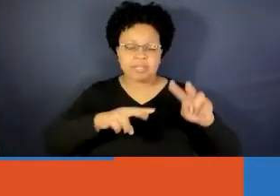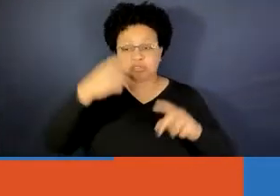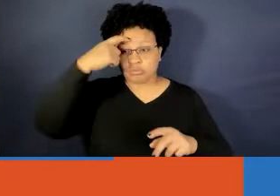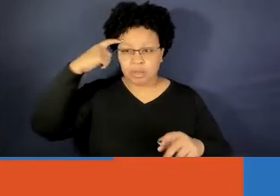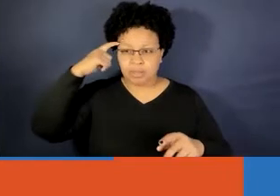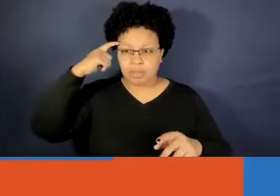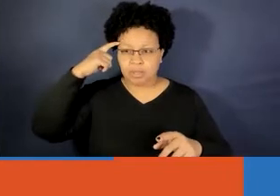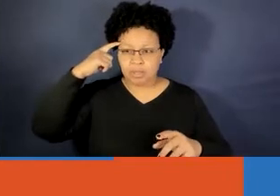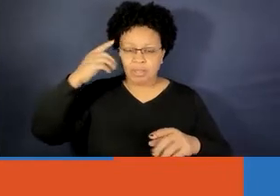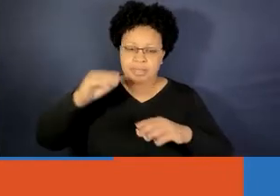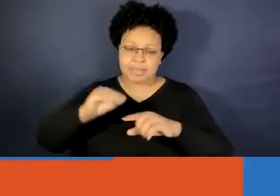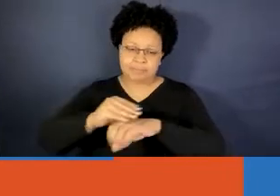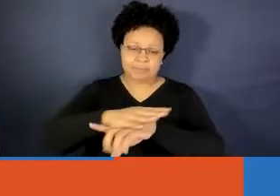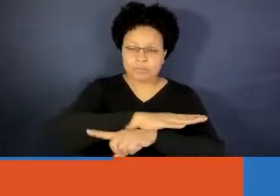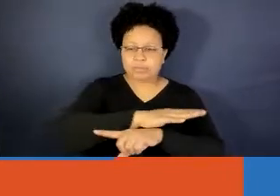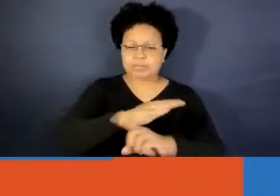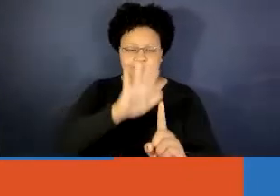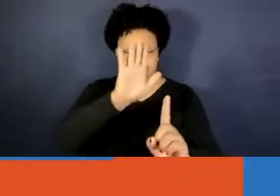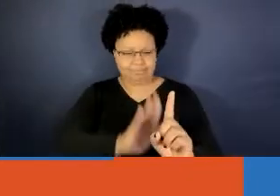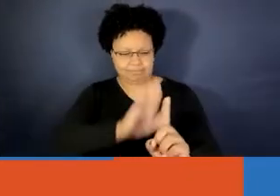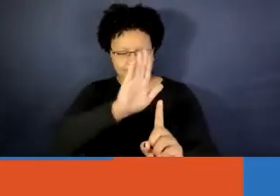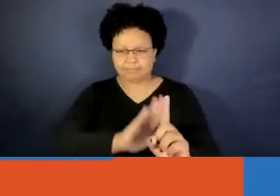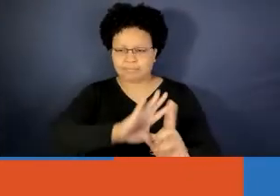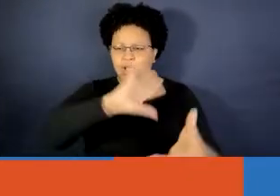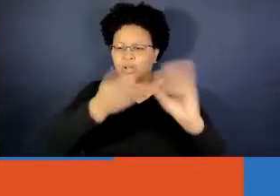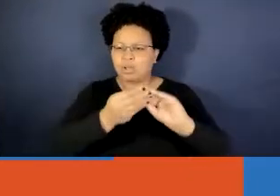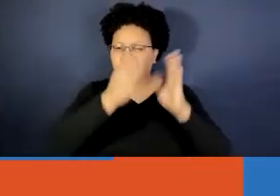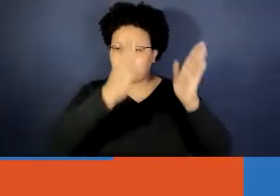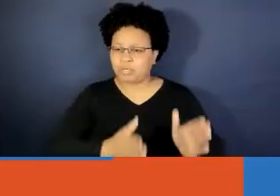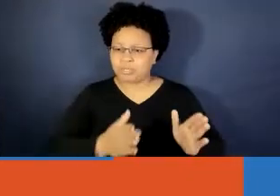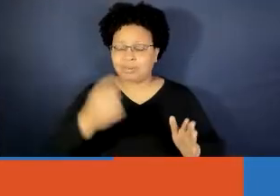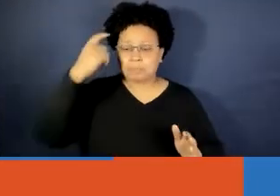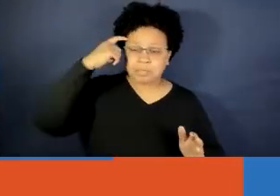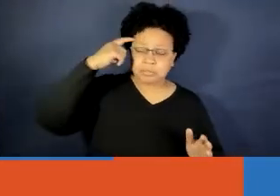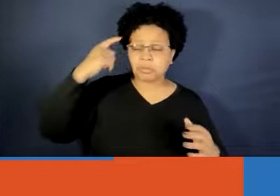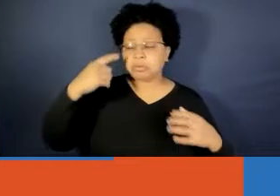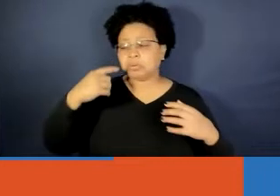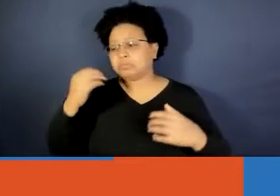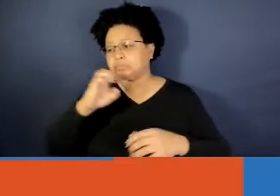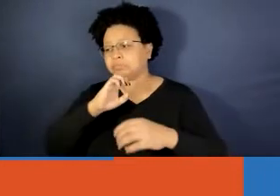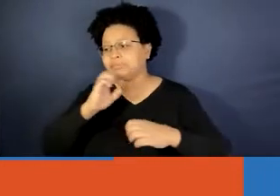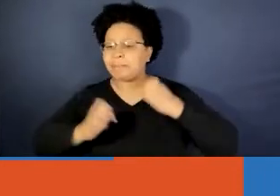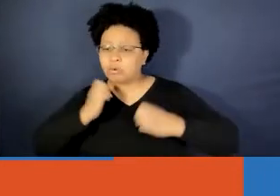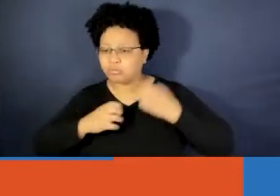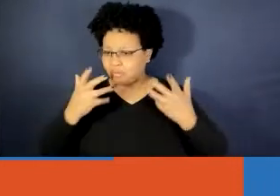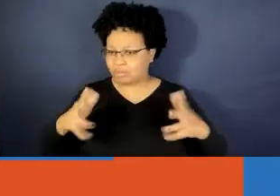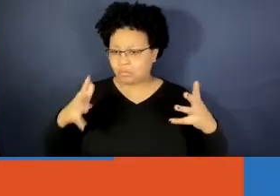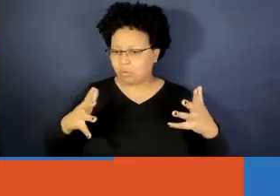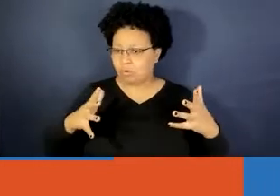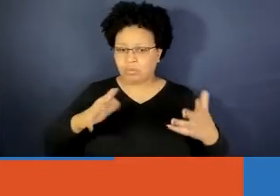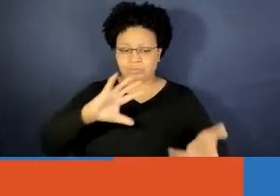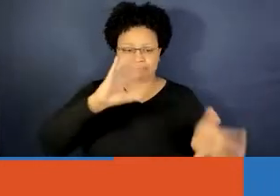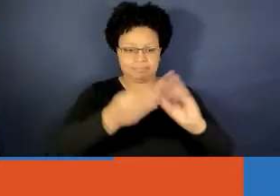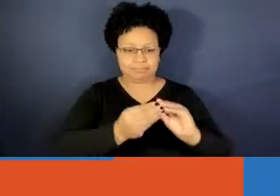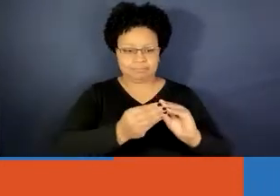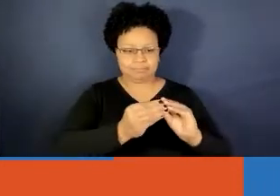person, not just mentally, emotional, but the entire person. And so we're going to